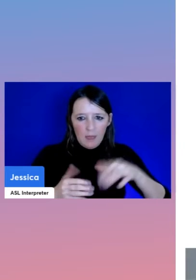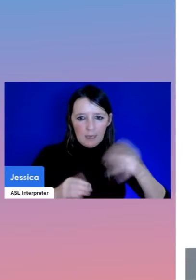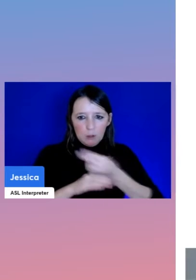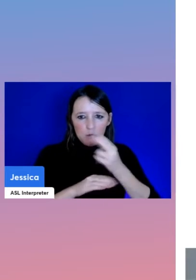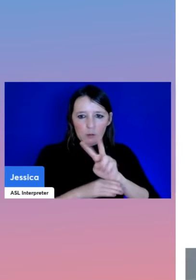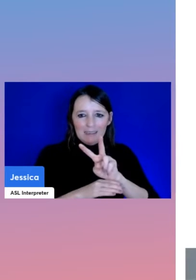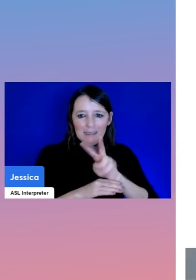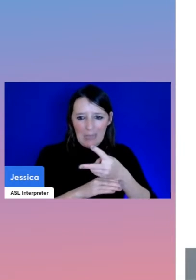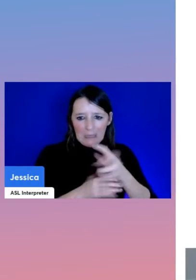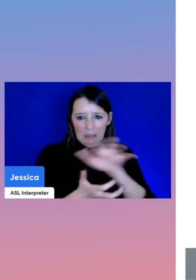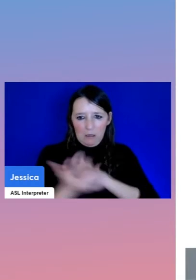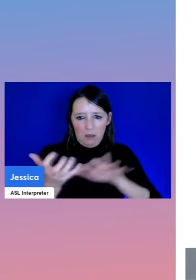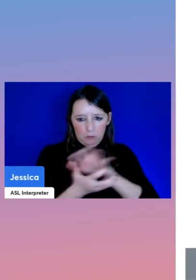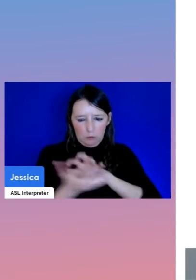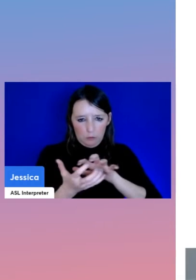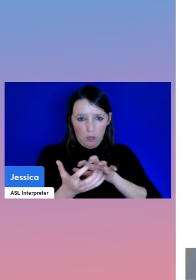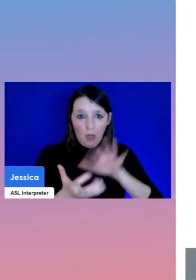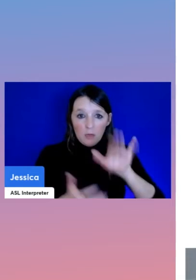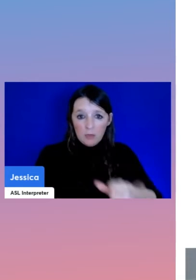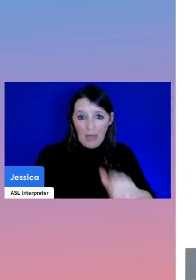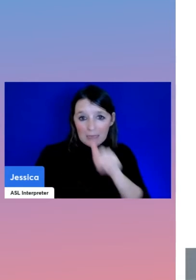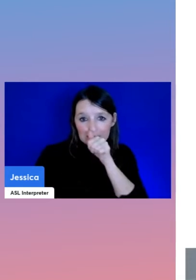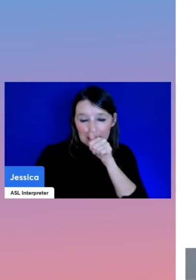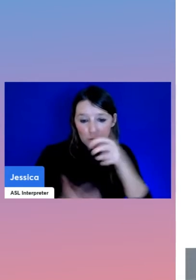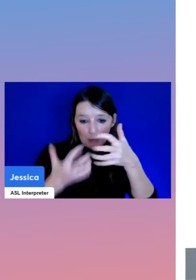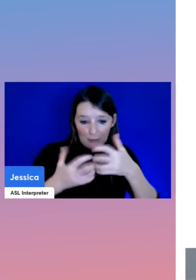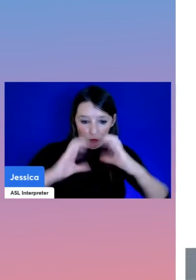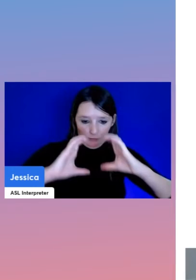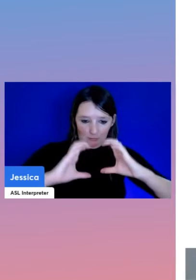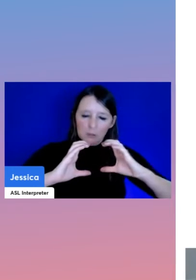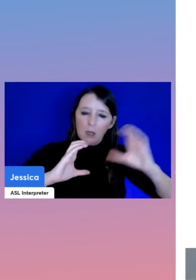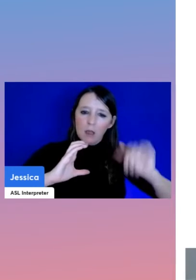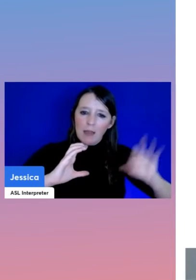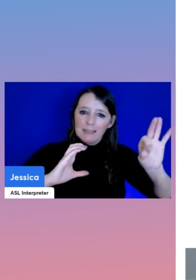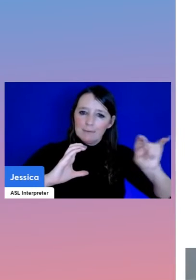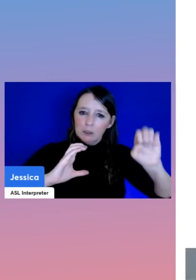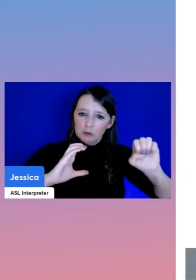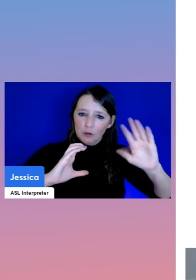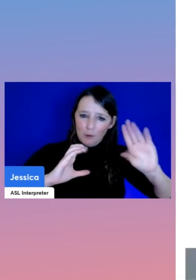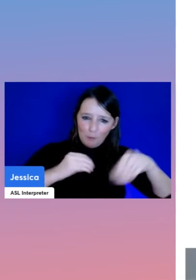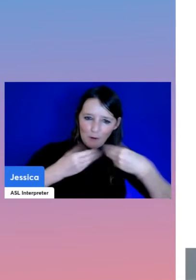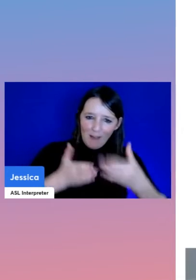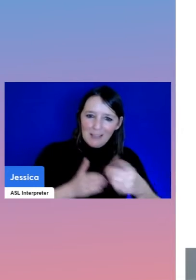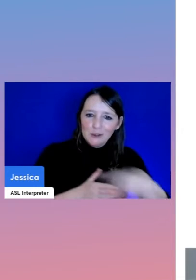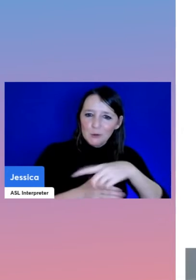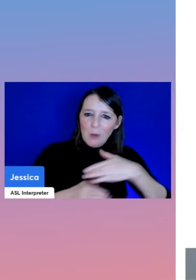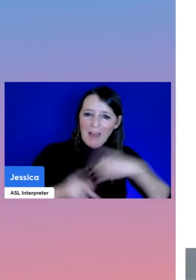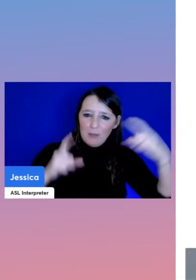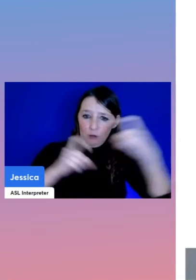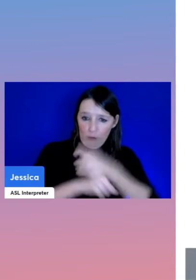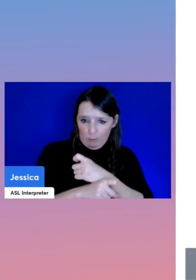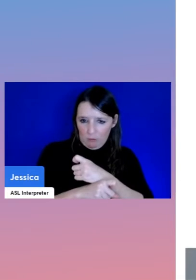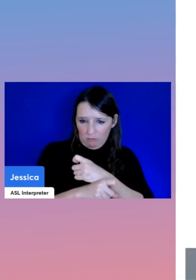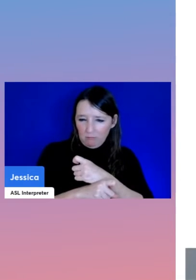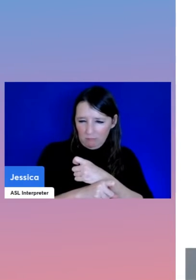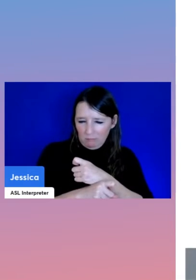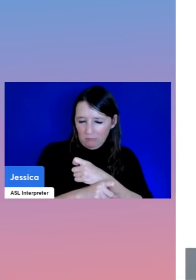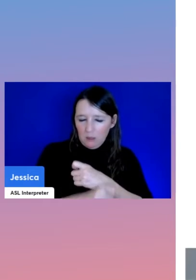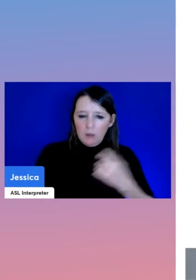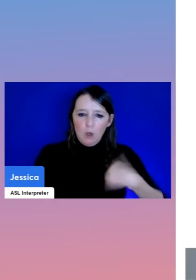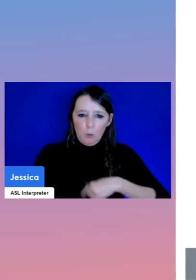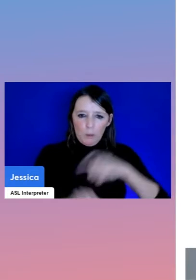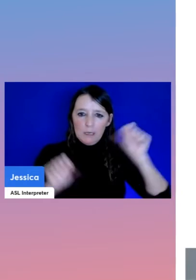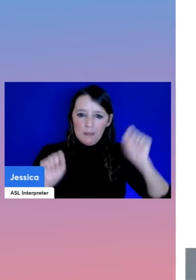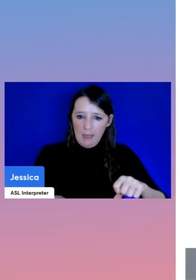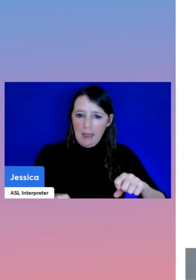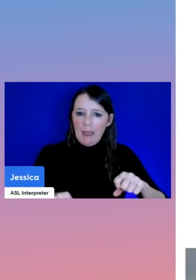Transit Secrets Engine is a feature of Vault that provides encryption as a service. It allows us to encrypt